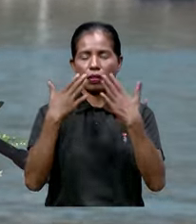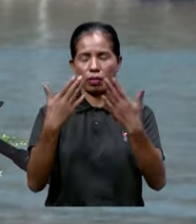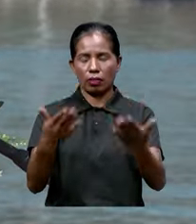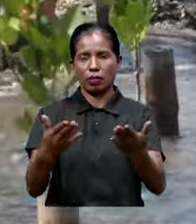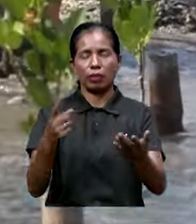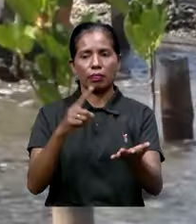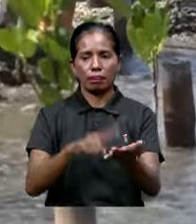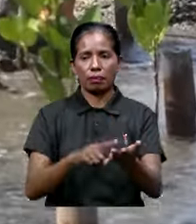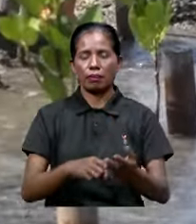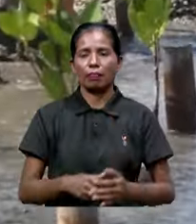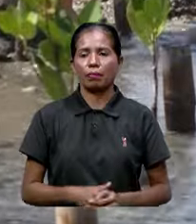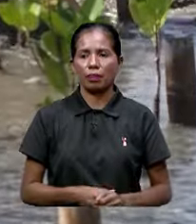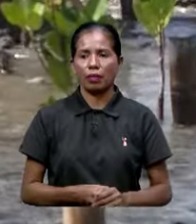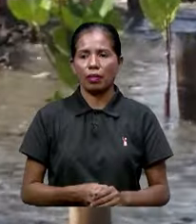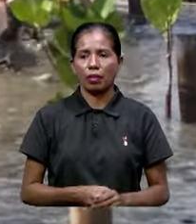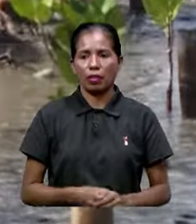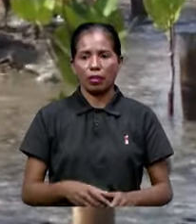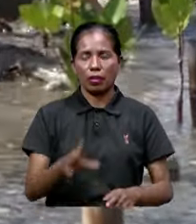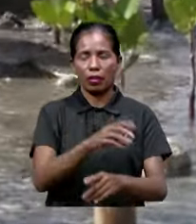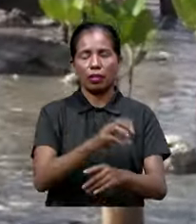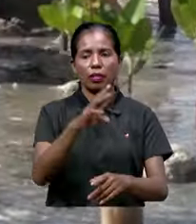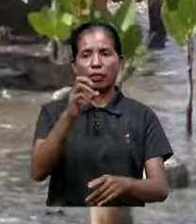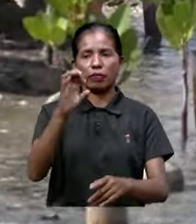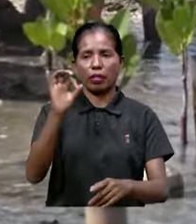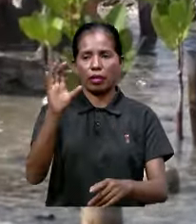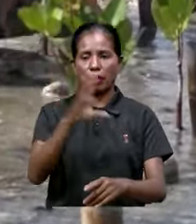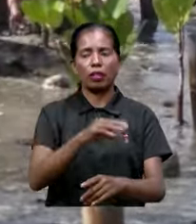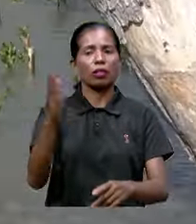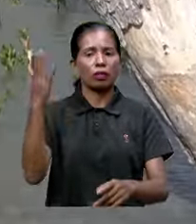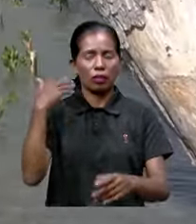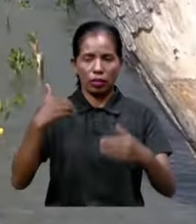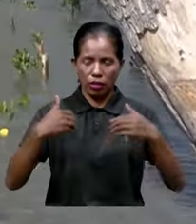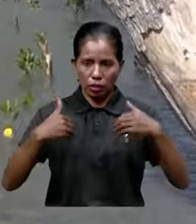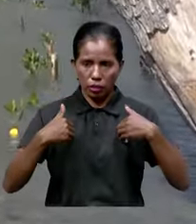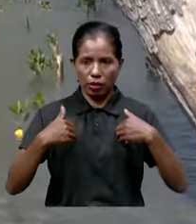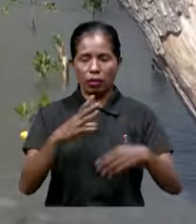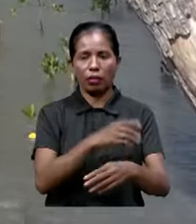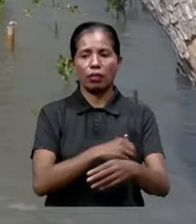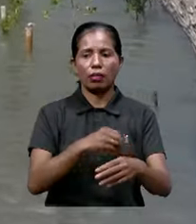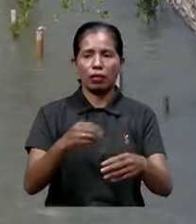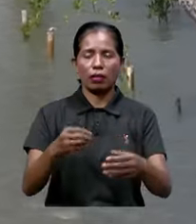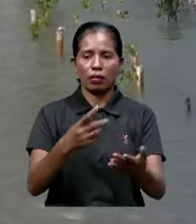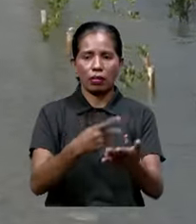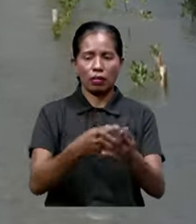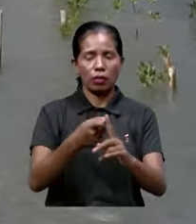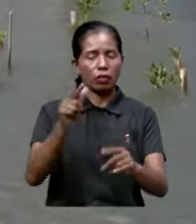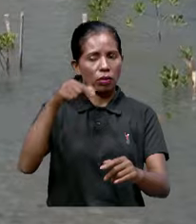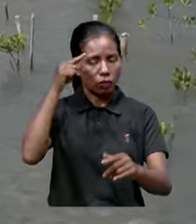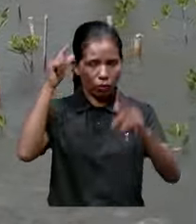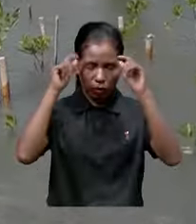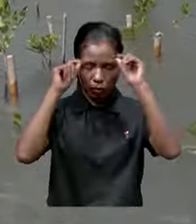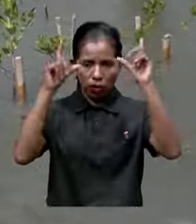this. Chairman Timor Port Rafael Ribeiro informa antes ne ia ona contrato entre Timor Port e Governo Timor